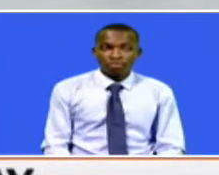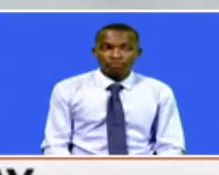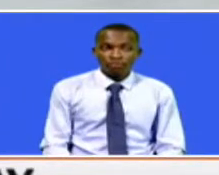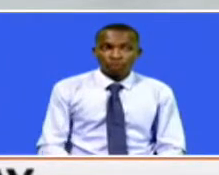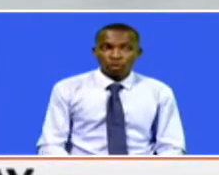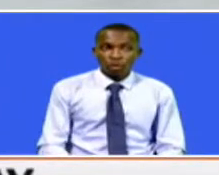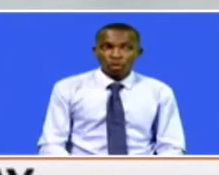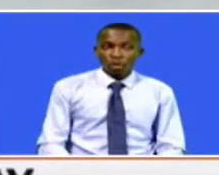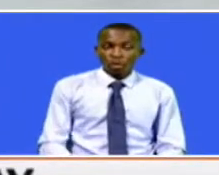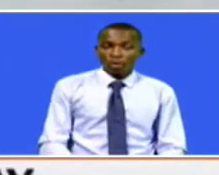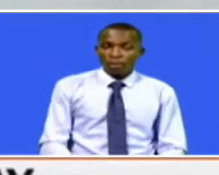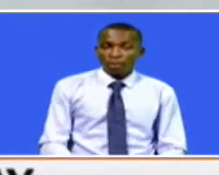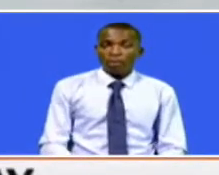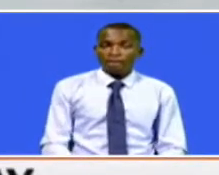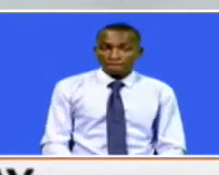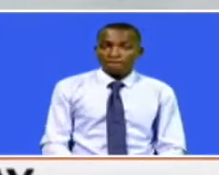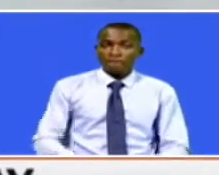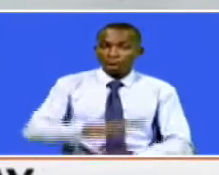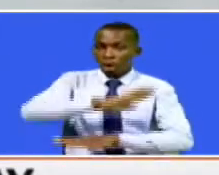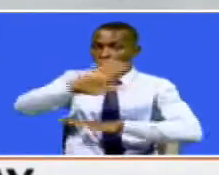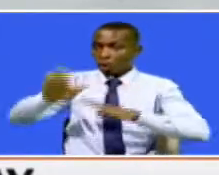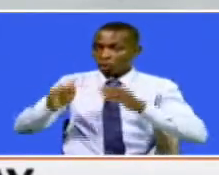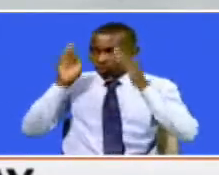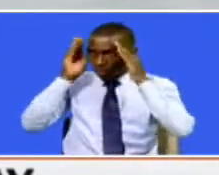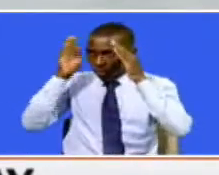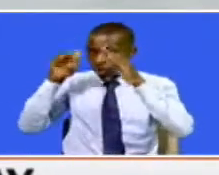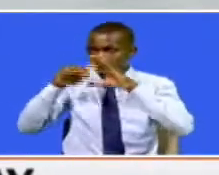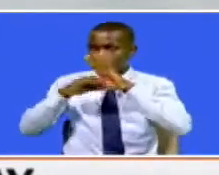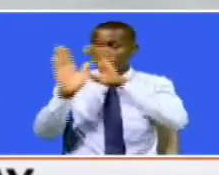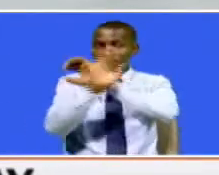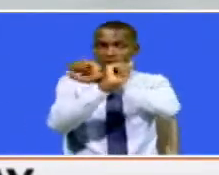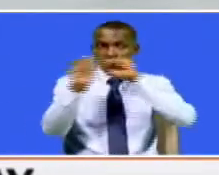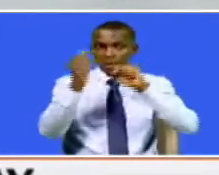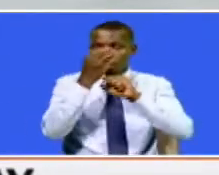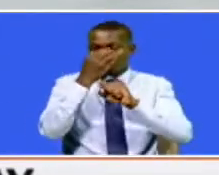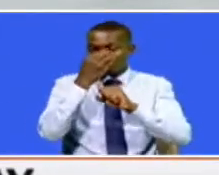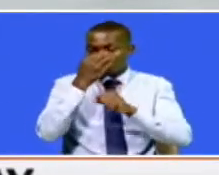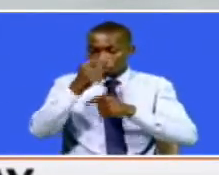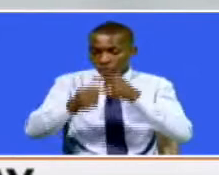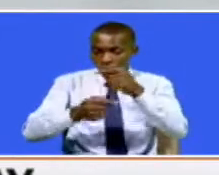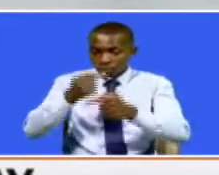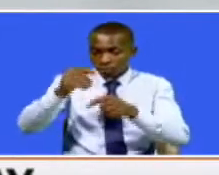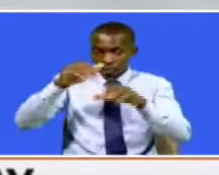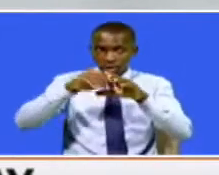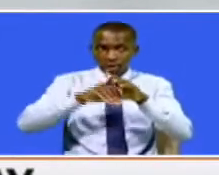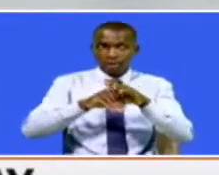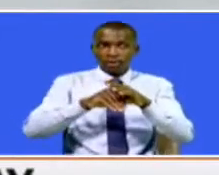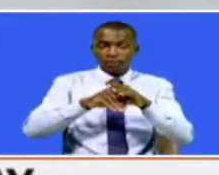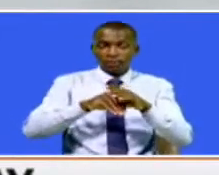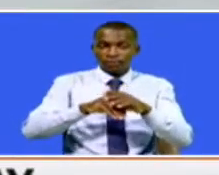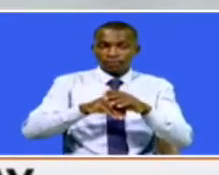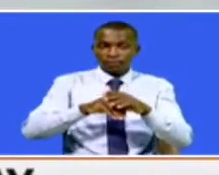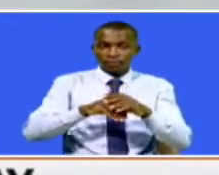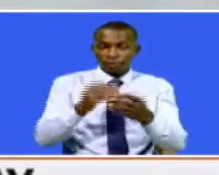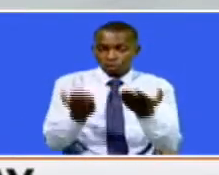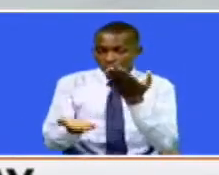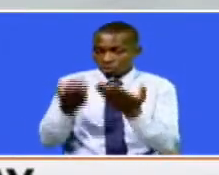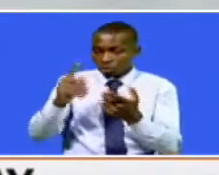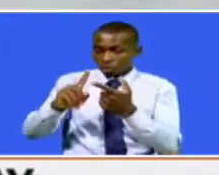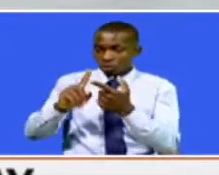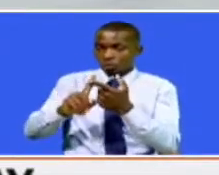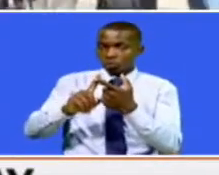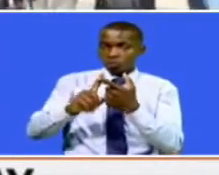all eyes on President William Ruto to see how the head of state will fare at the onset of his presidency compared to